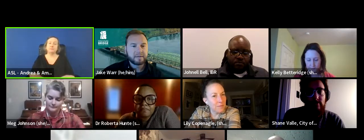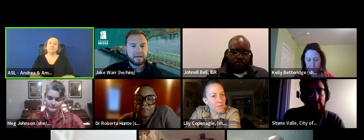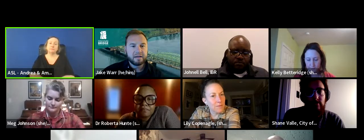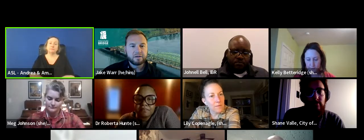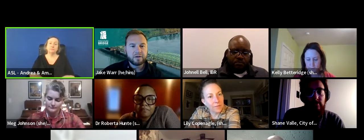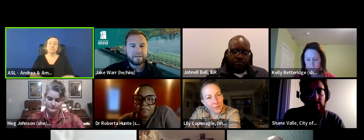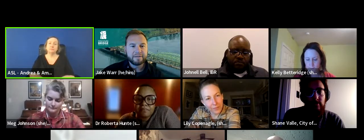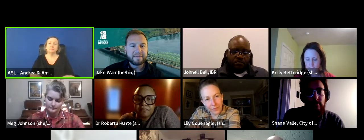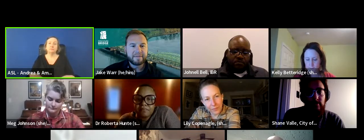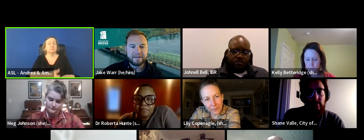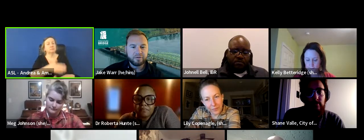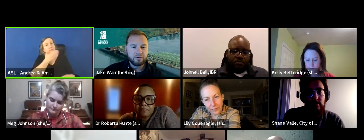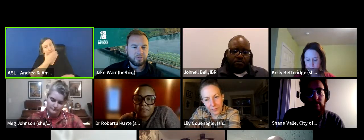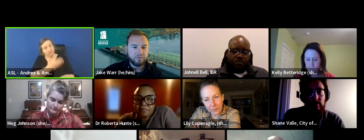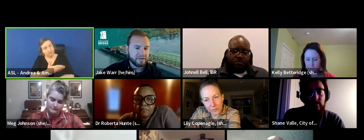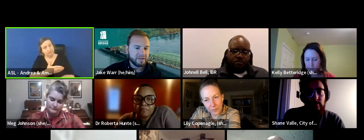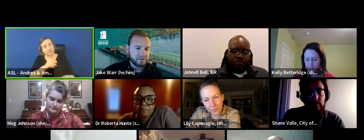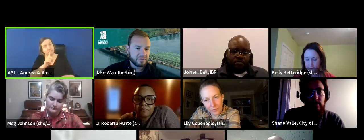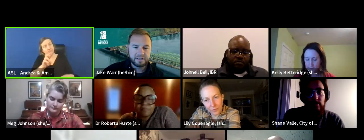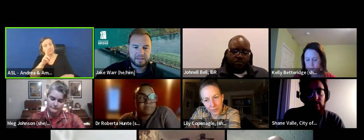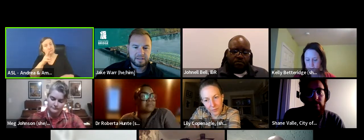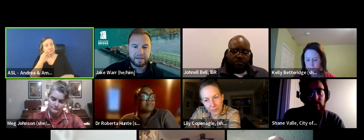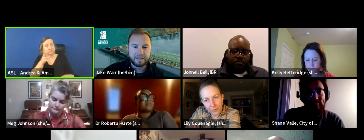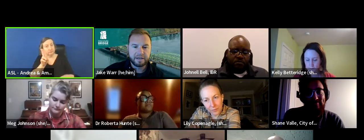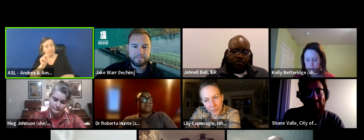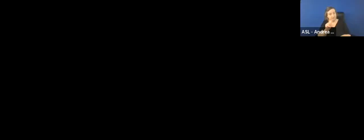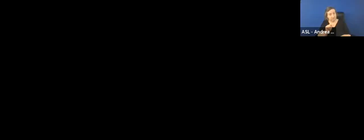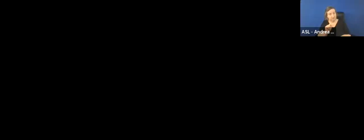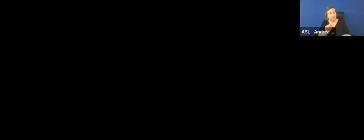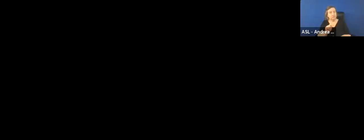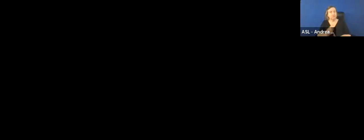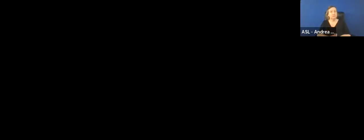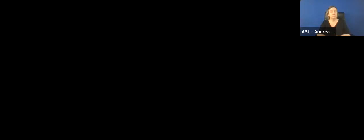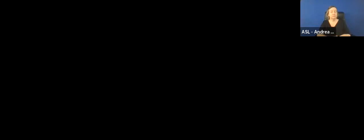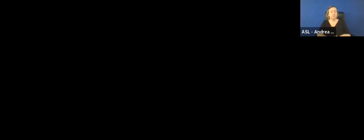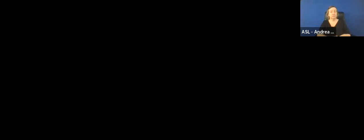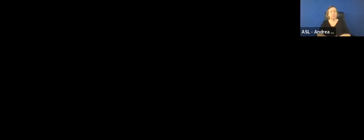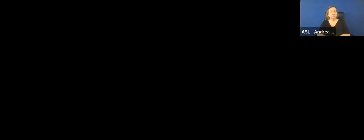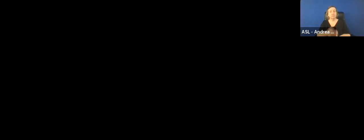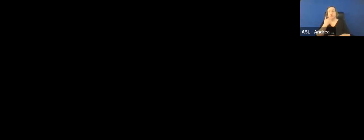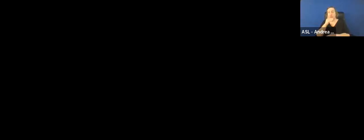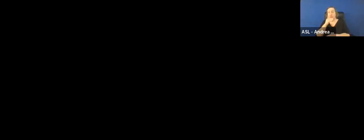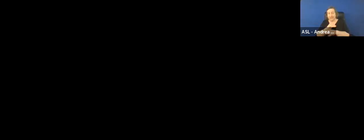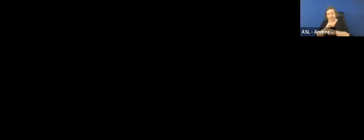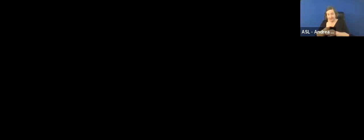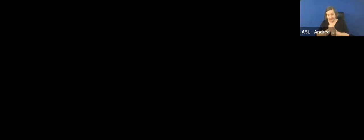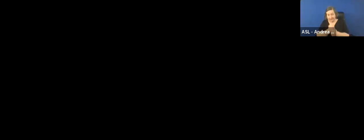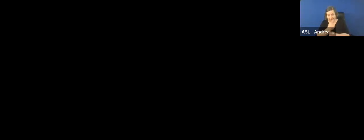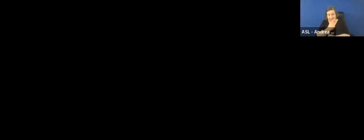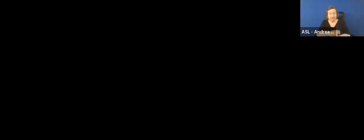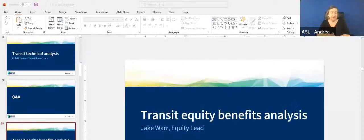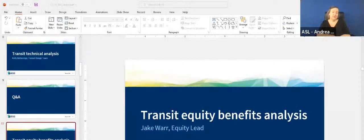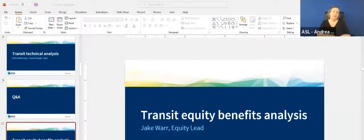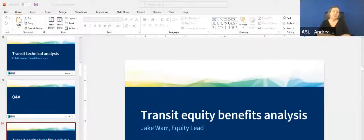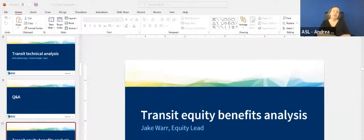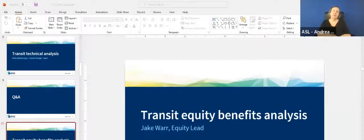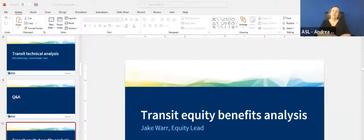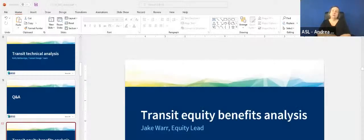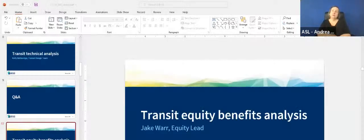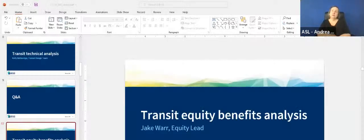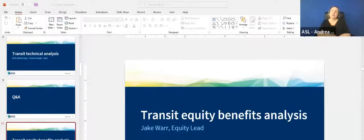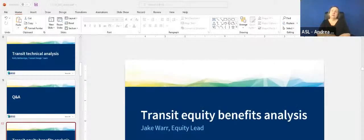Great. Thank you, Dr. Hunt. And good evening, everybody.